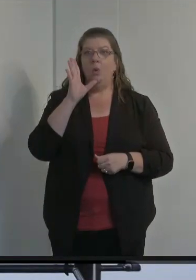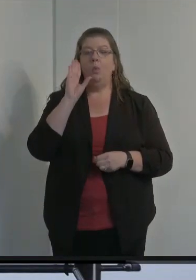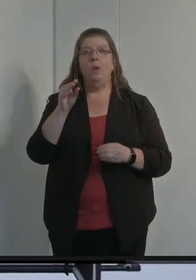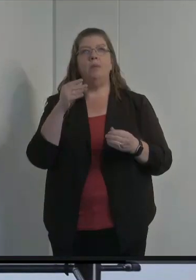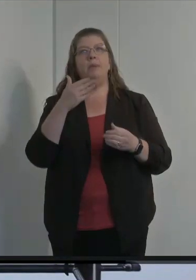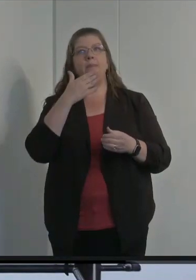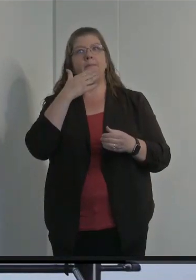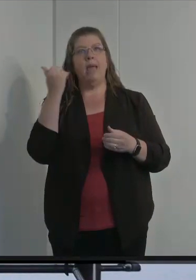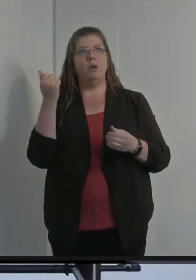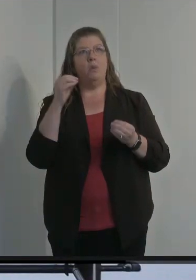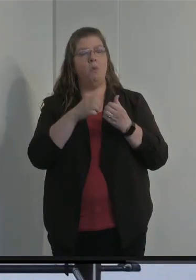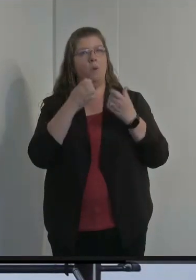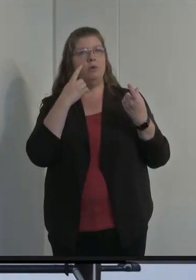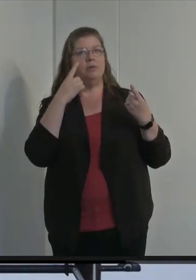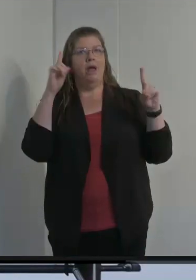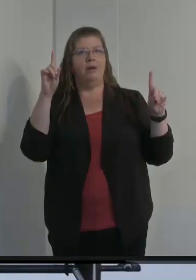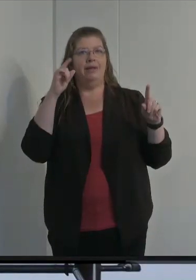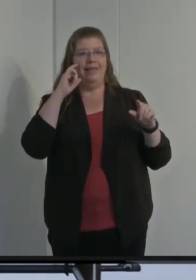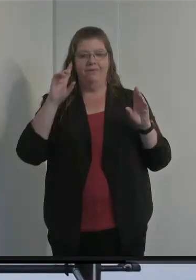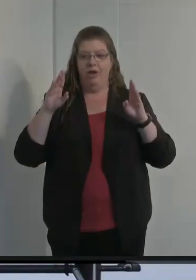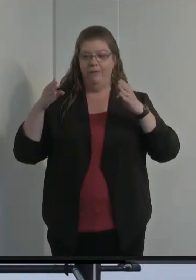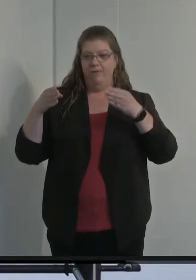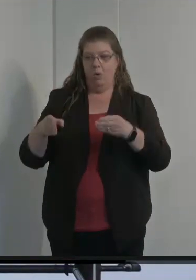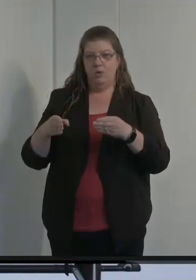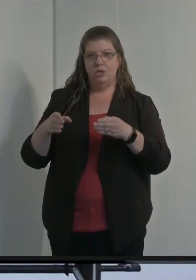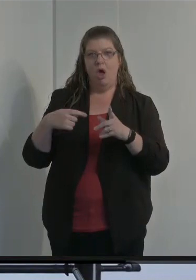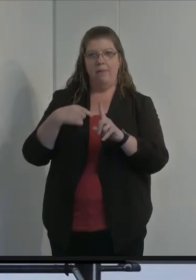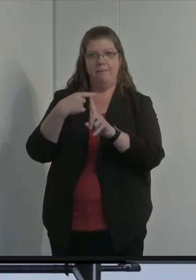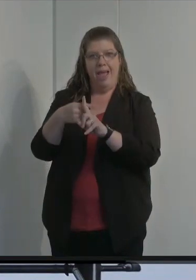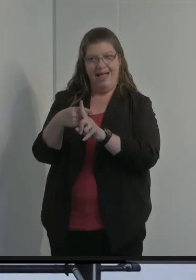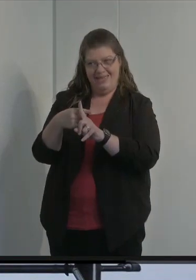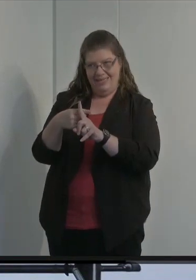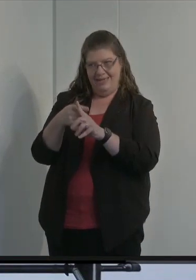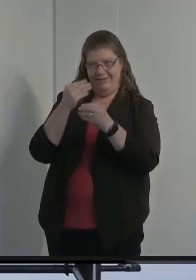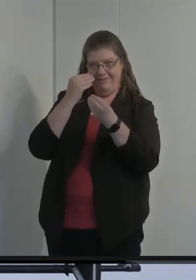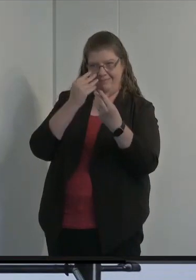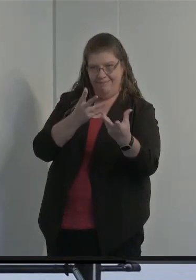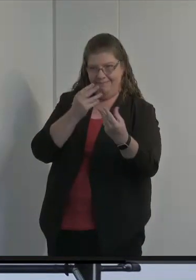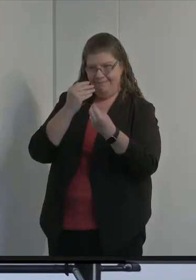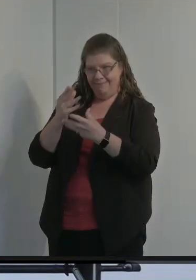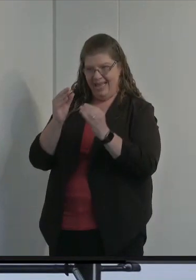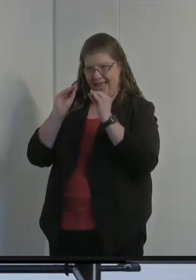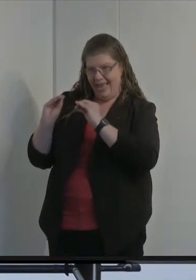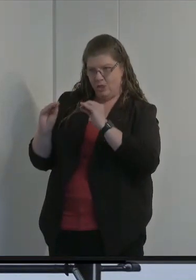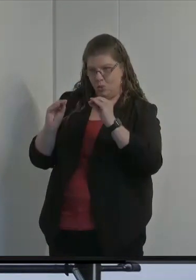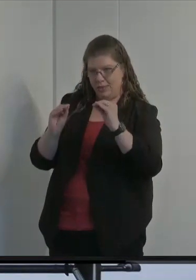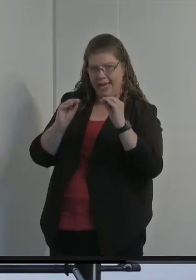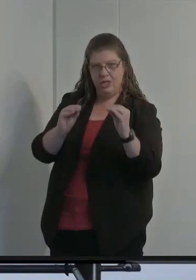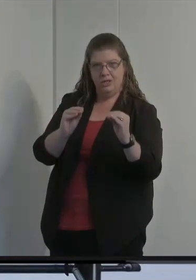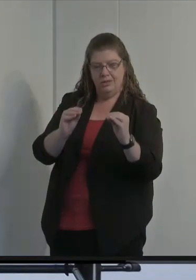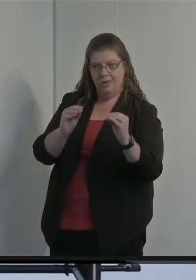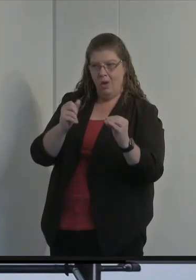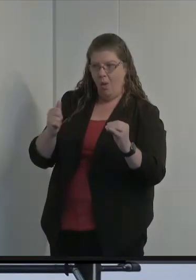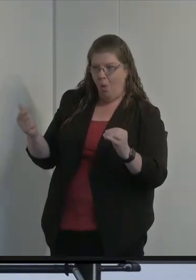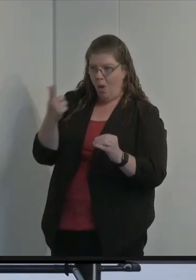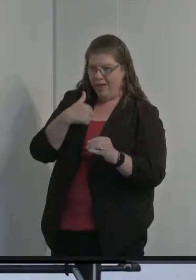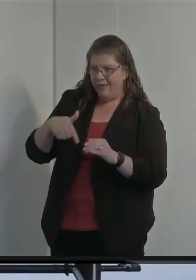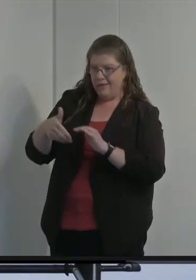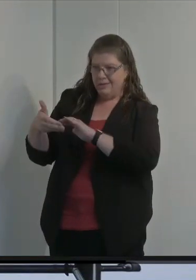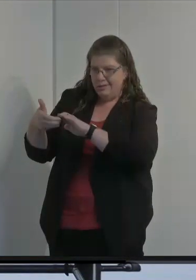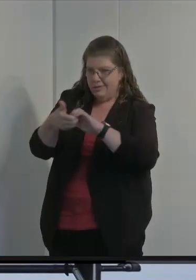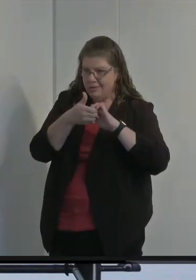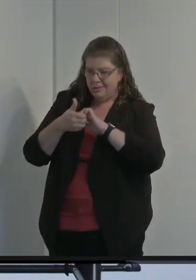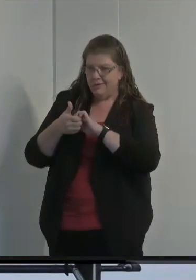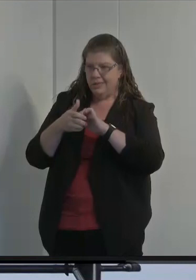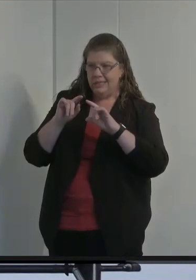productive as a community if we focus on the positive education message that we are all in this together, that